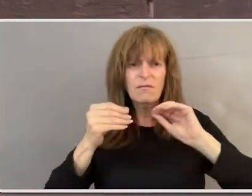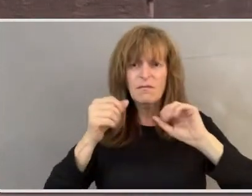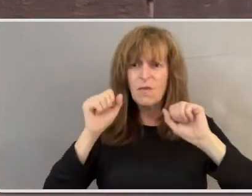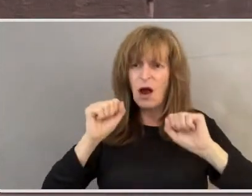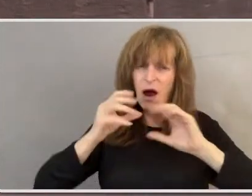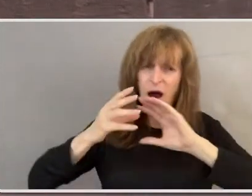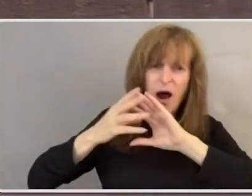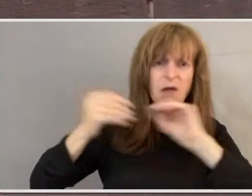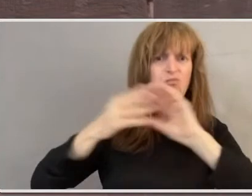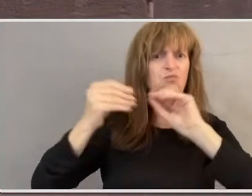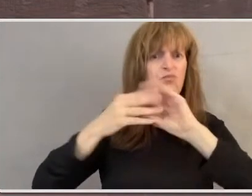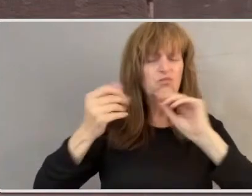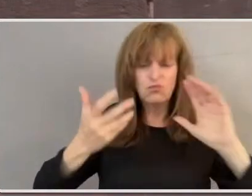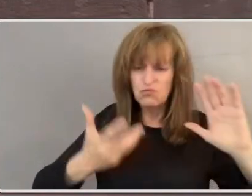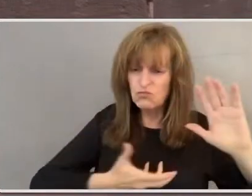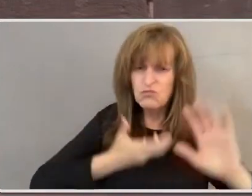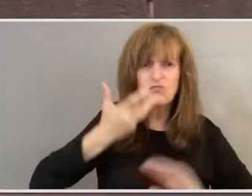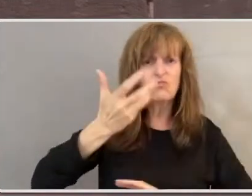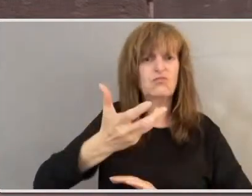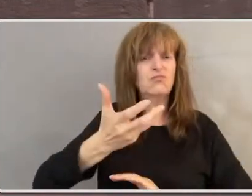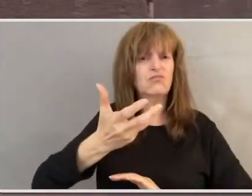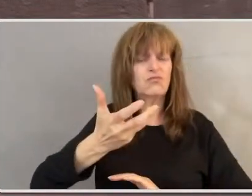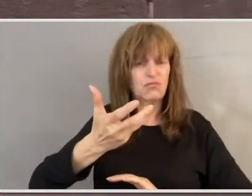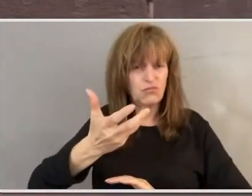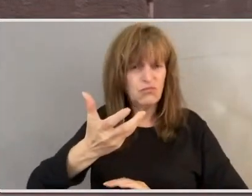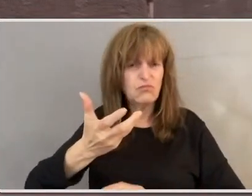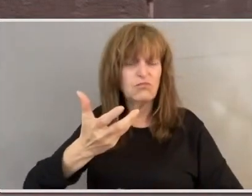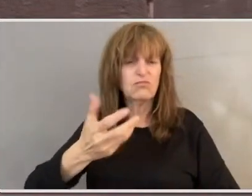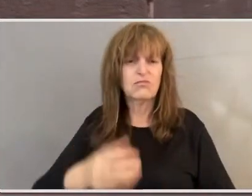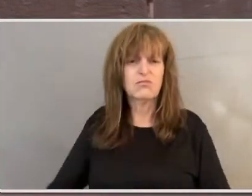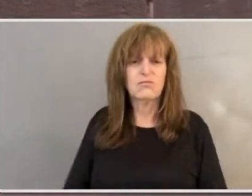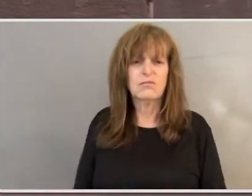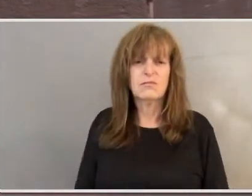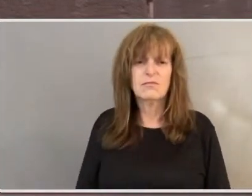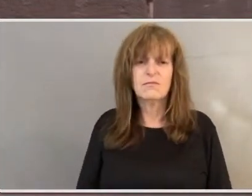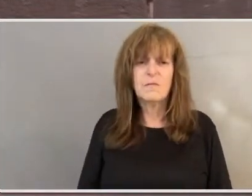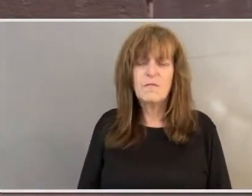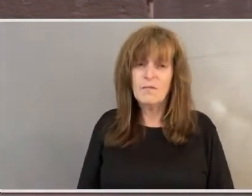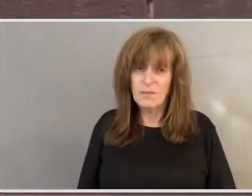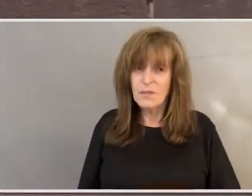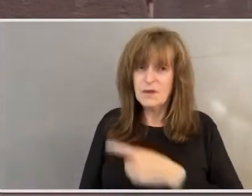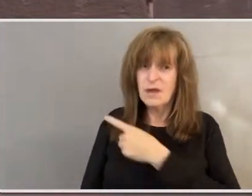say. They didn't give me a time limit.